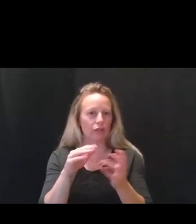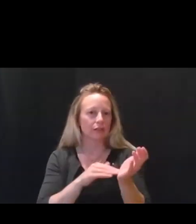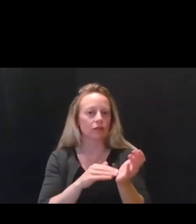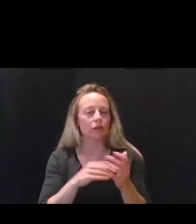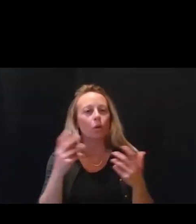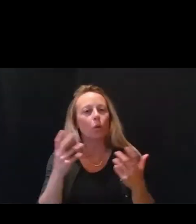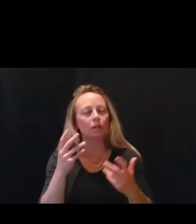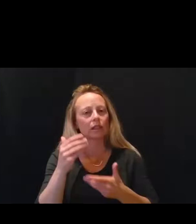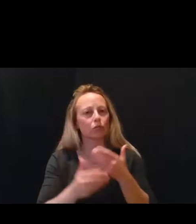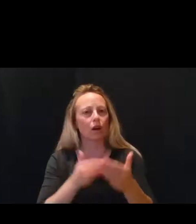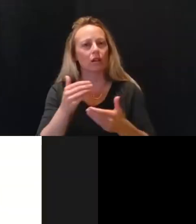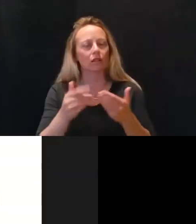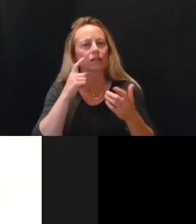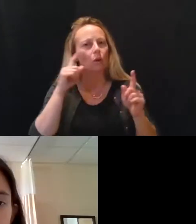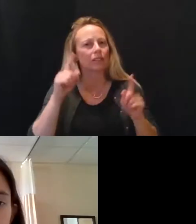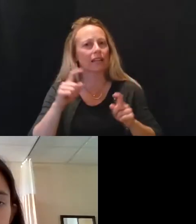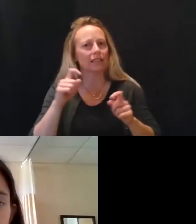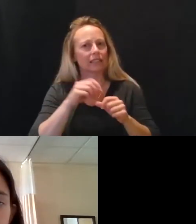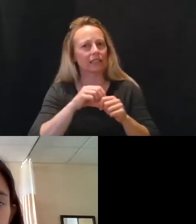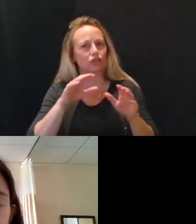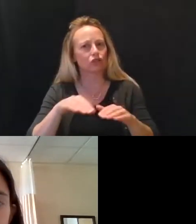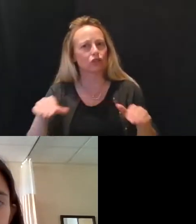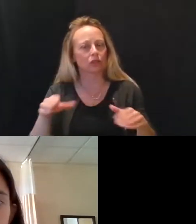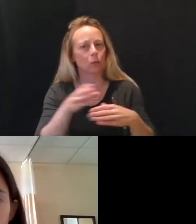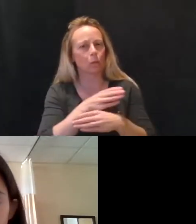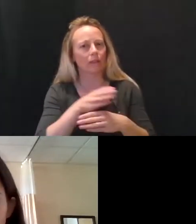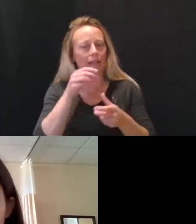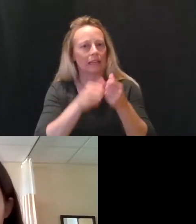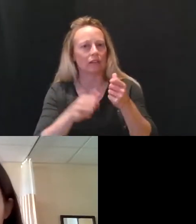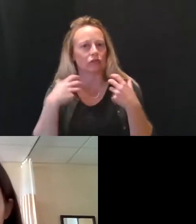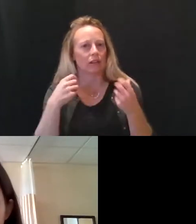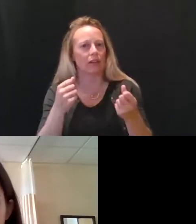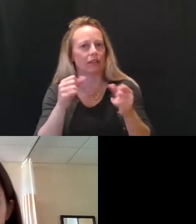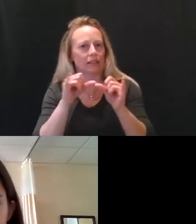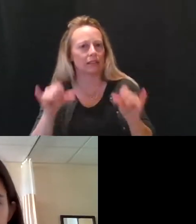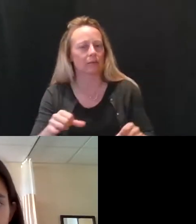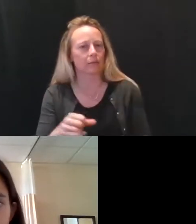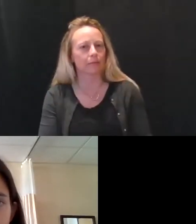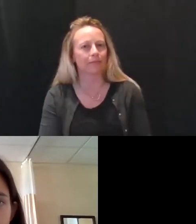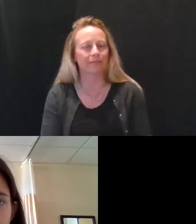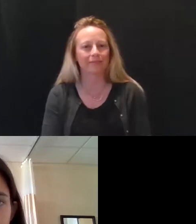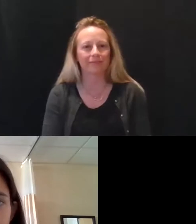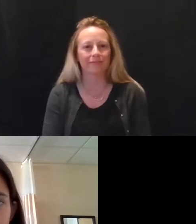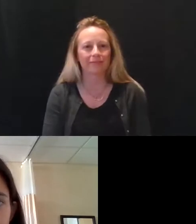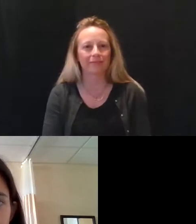the process for testing for children within each health system? Who would like to go first?